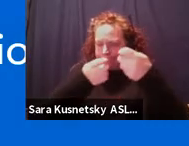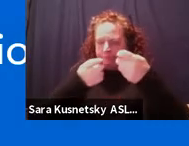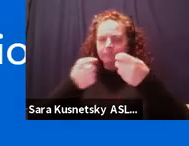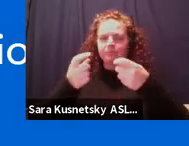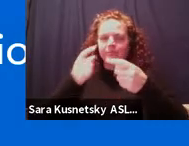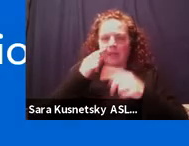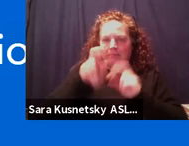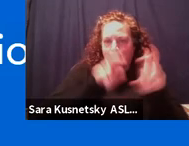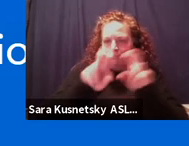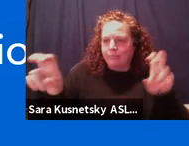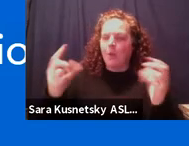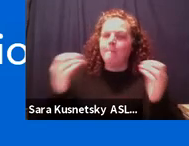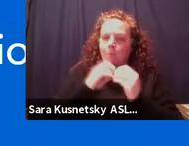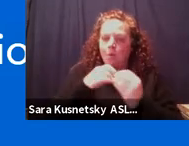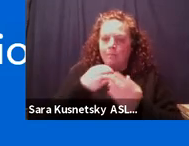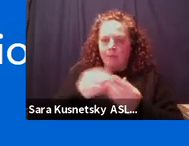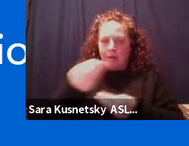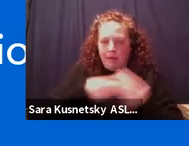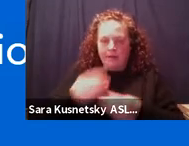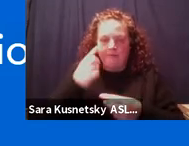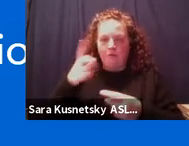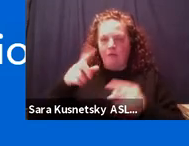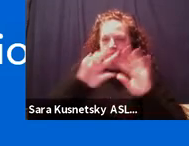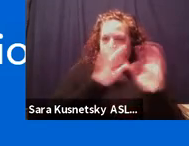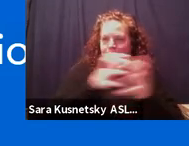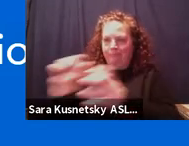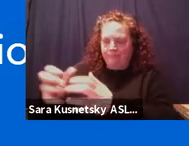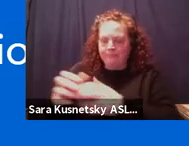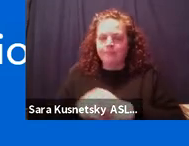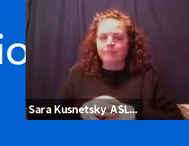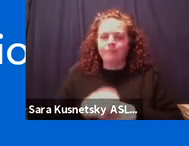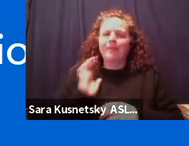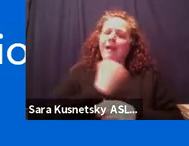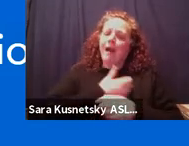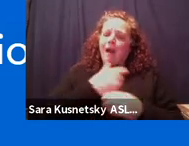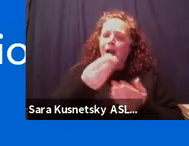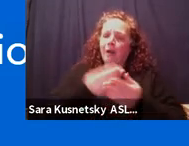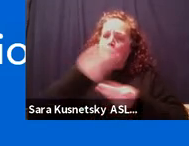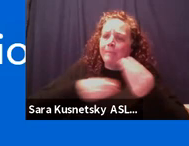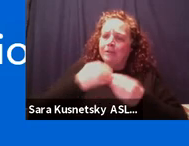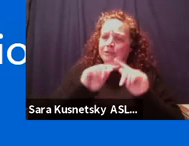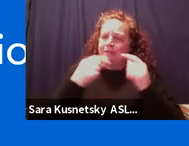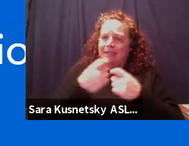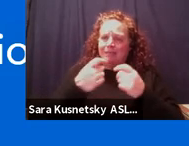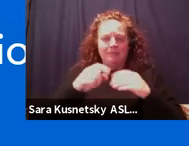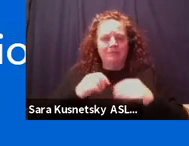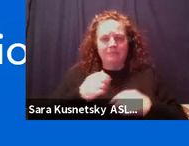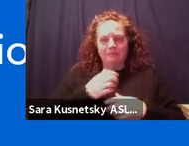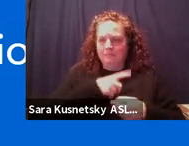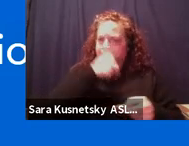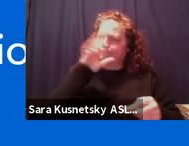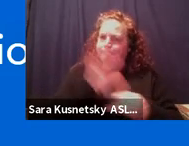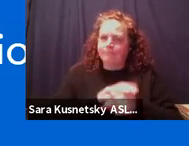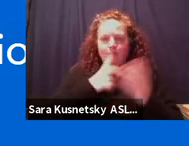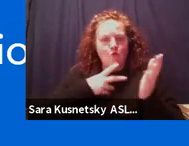Finally, I just want to note that our budget team is committed to transparency and making sure that all of our materials